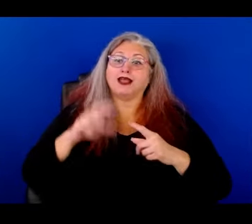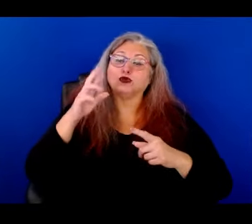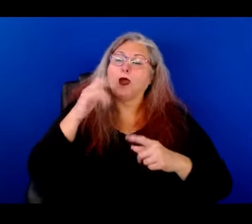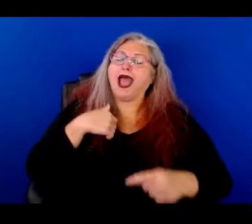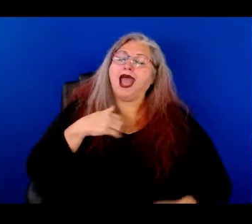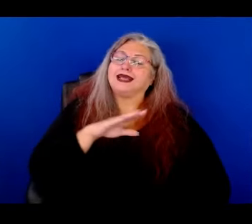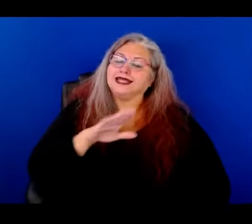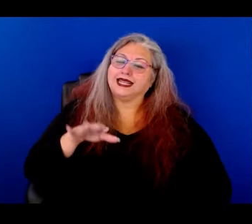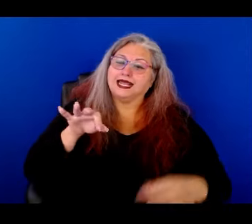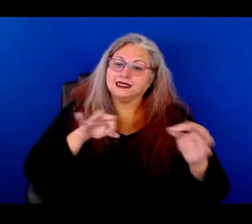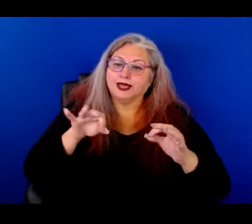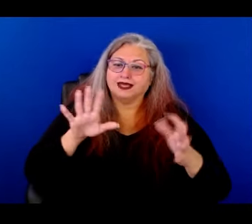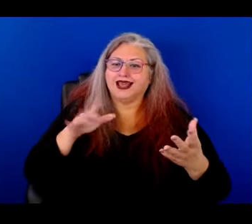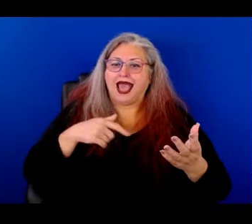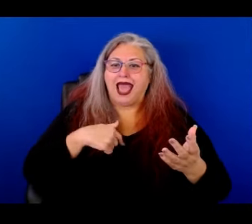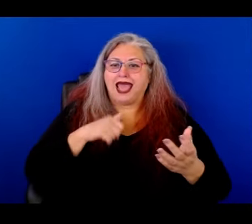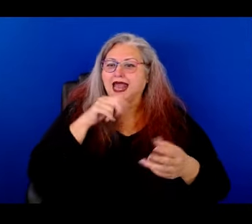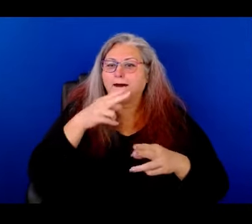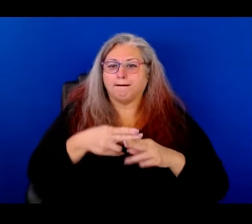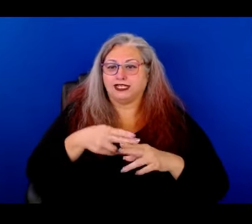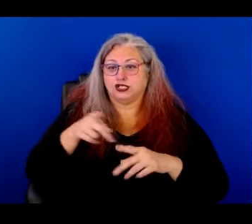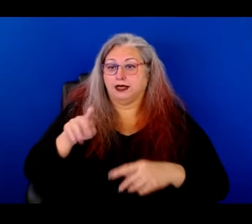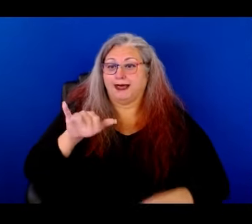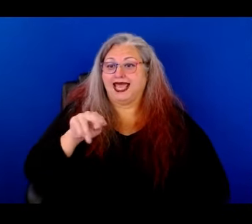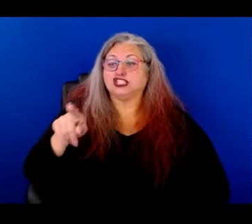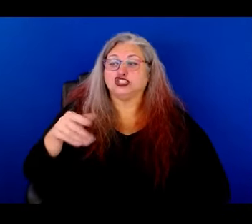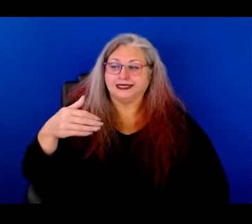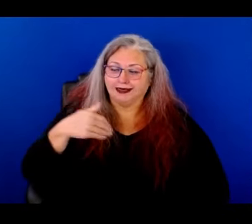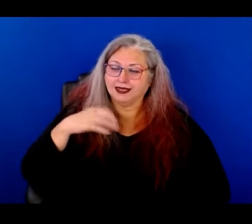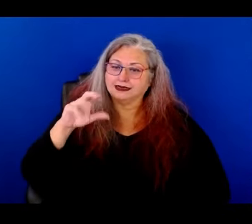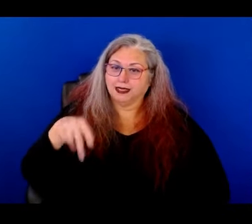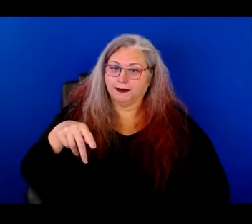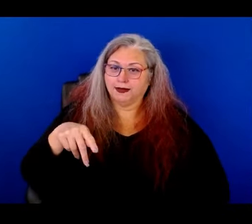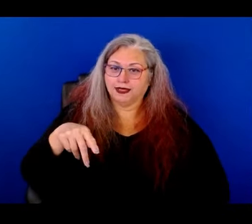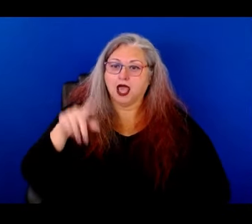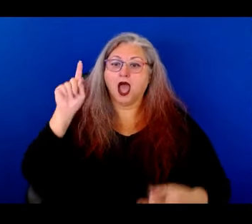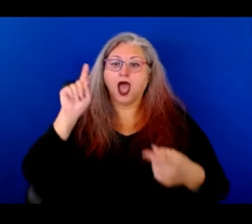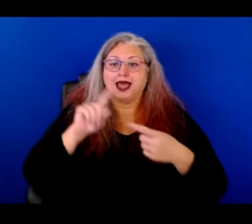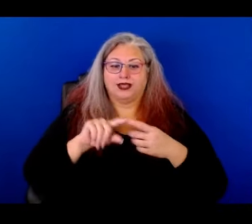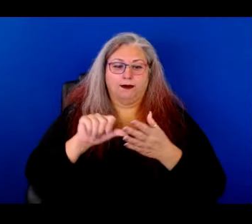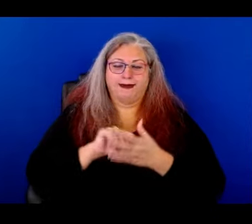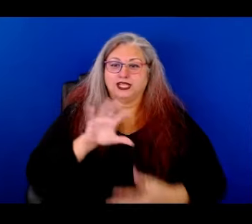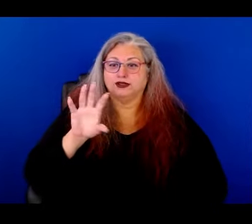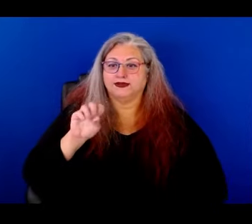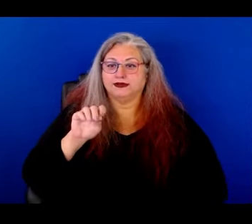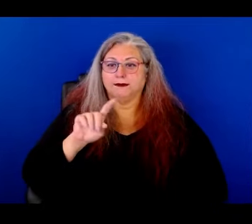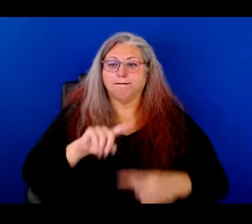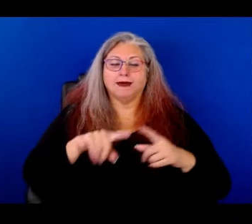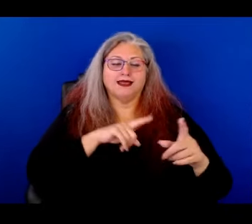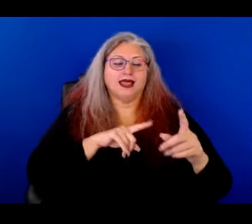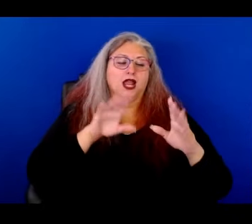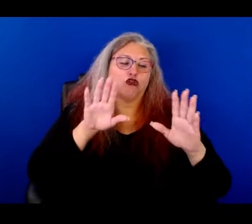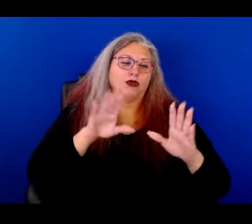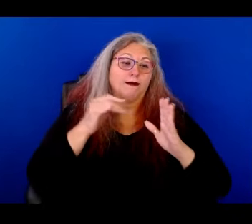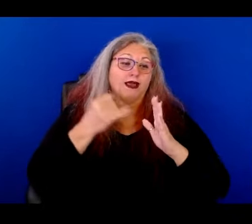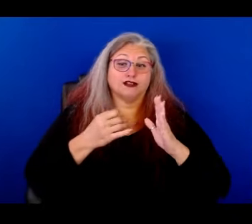didn't explain, I don't even mention that Bayan has cerebral palsy until page 50. But my